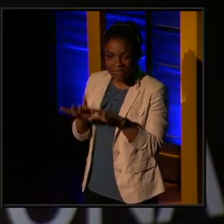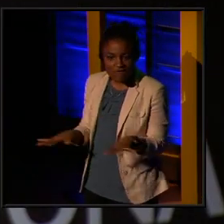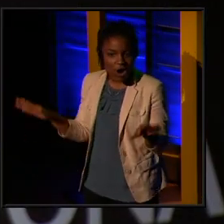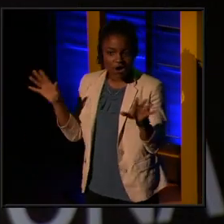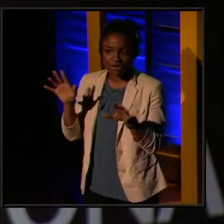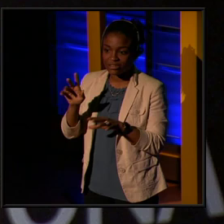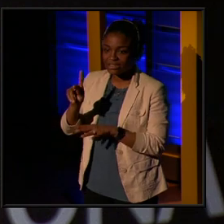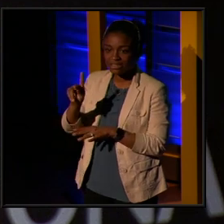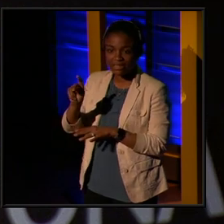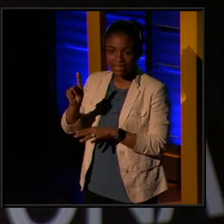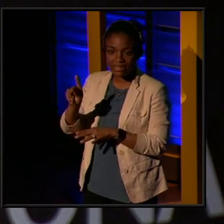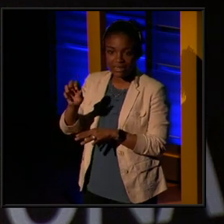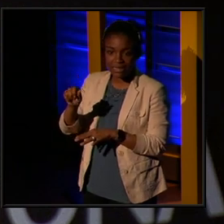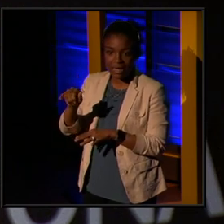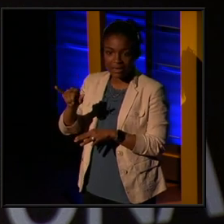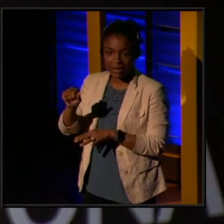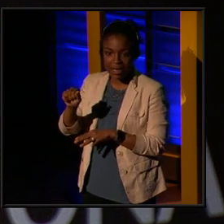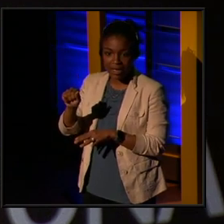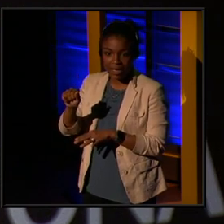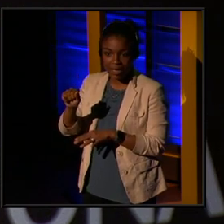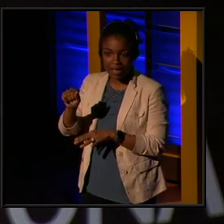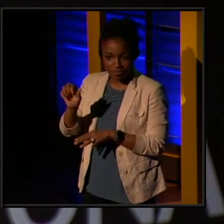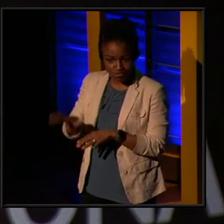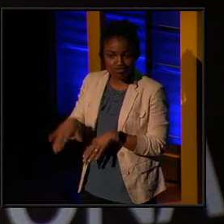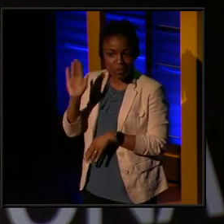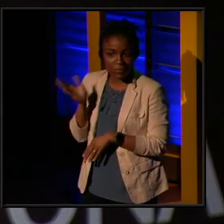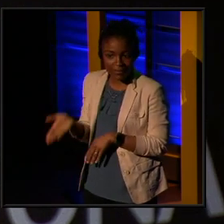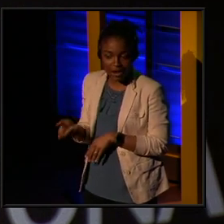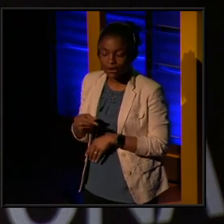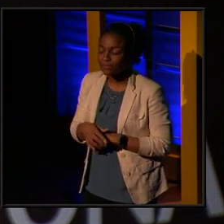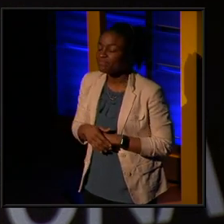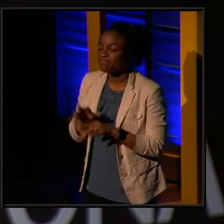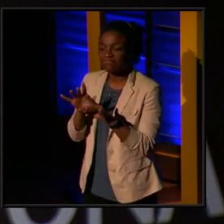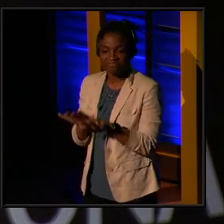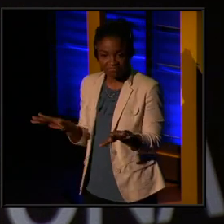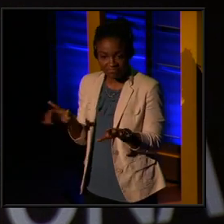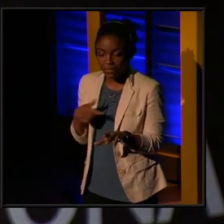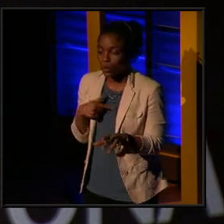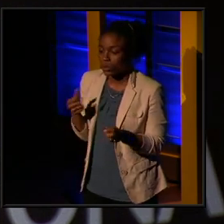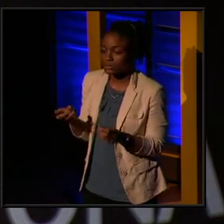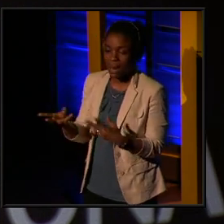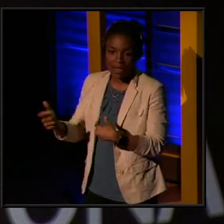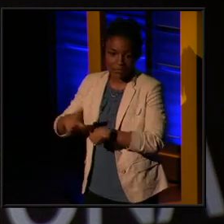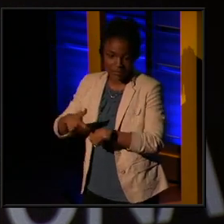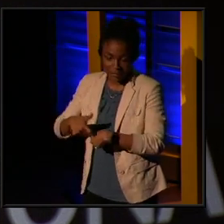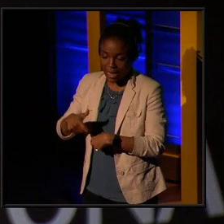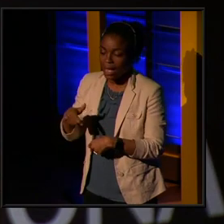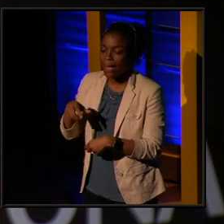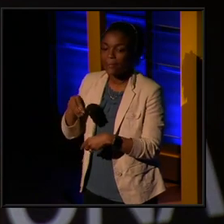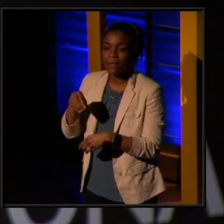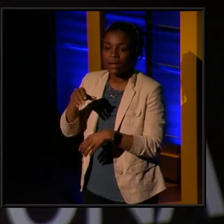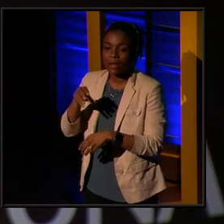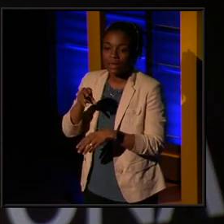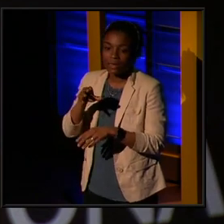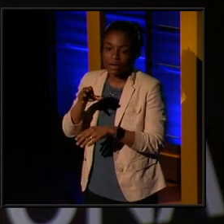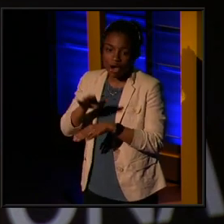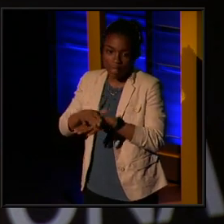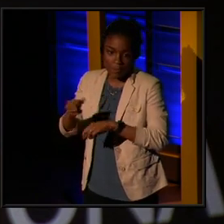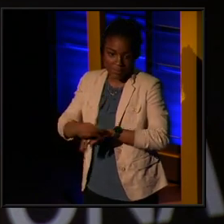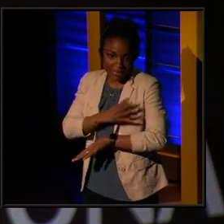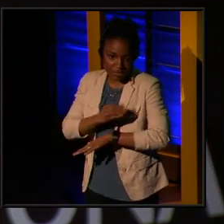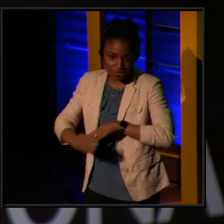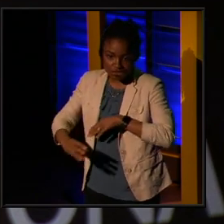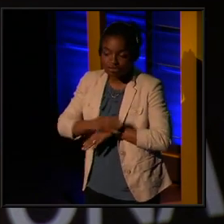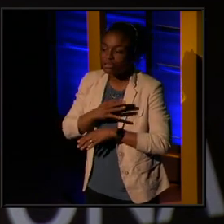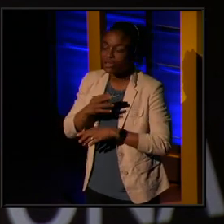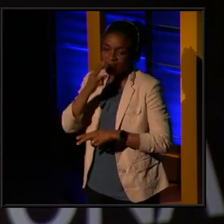Kenya. And we spent time on this little wild bit of the coast. And, you know, as a child, it was the funnest thing. Get up early in